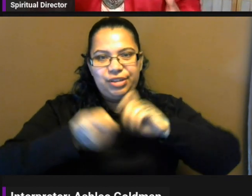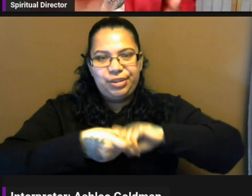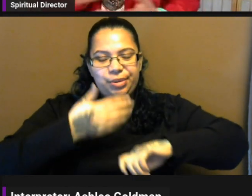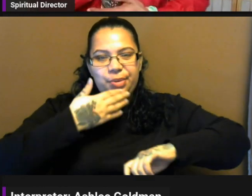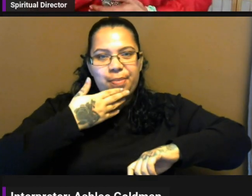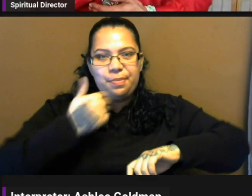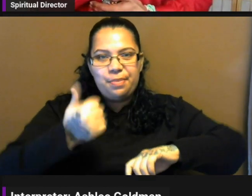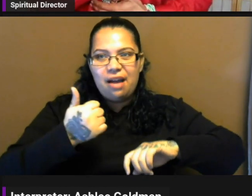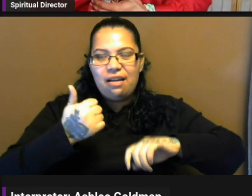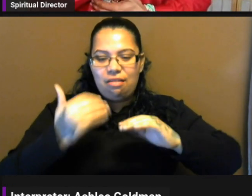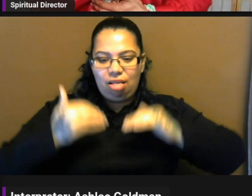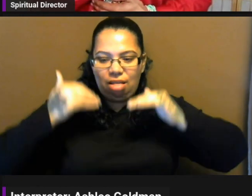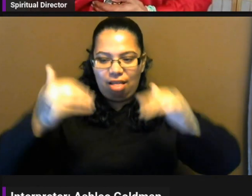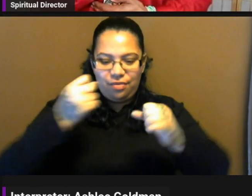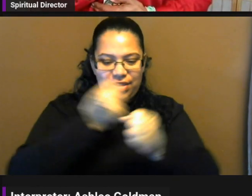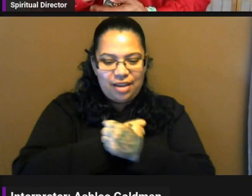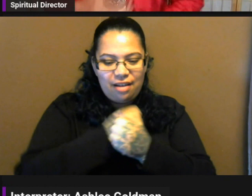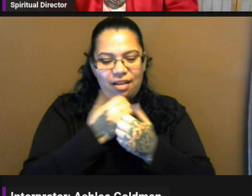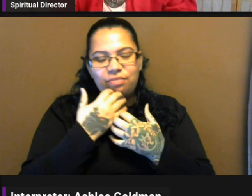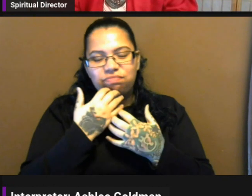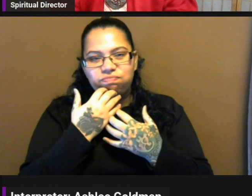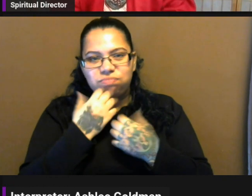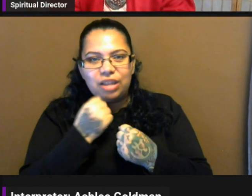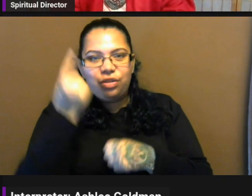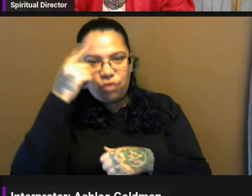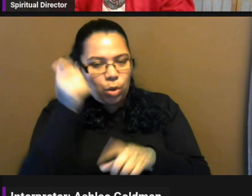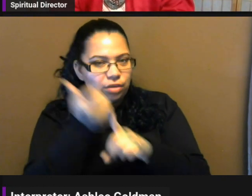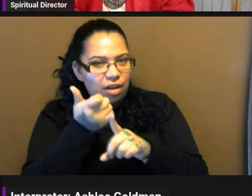greater level of love and compassion for yourself.